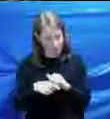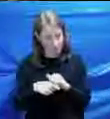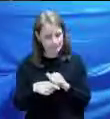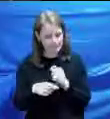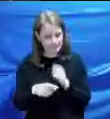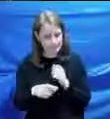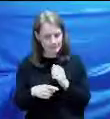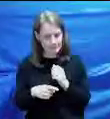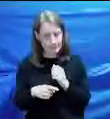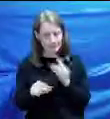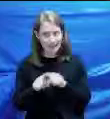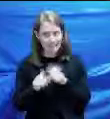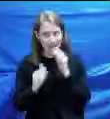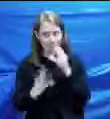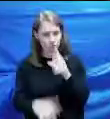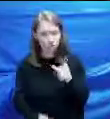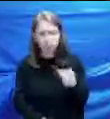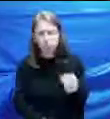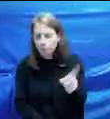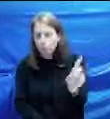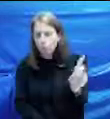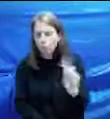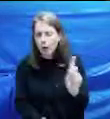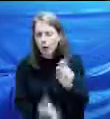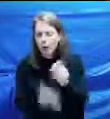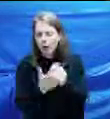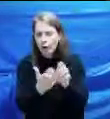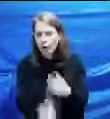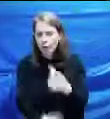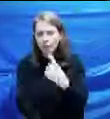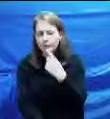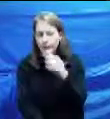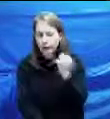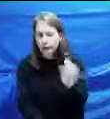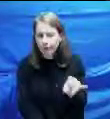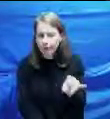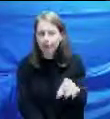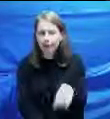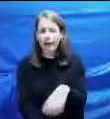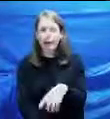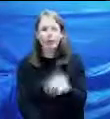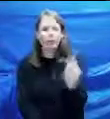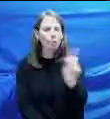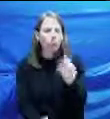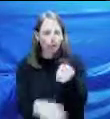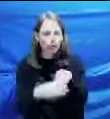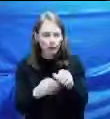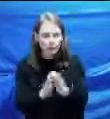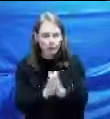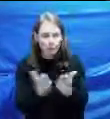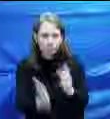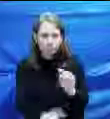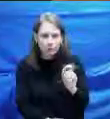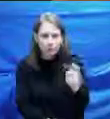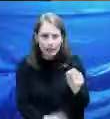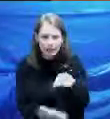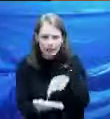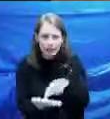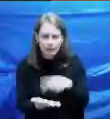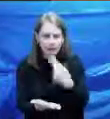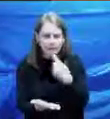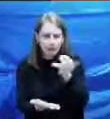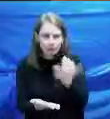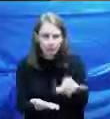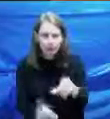did the author say that? Why do you think the author believes that? Show me the words. That's a really